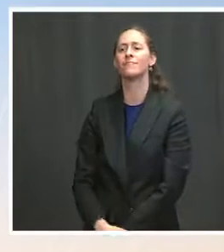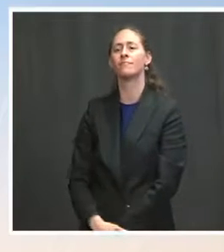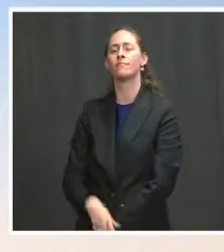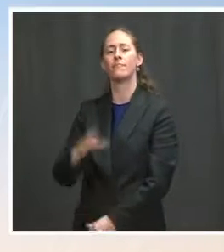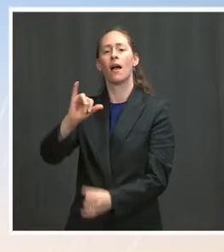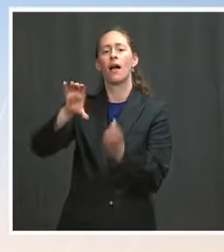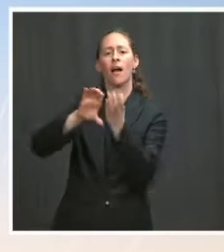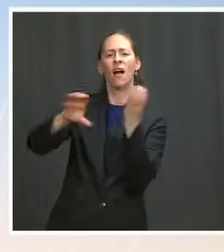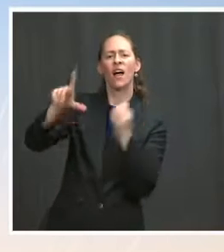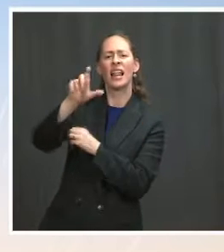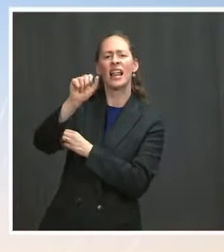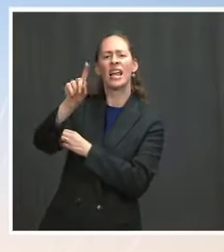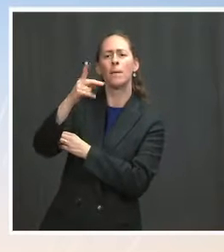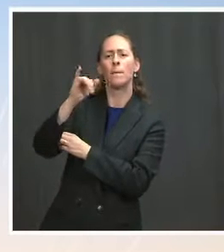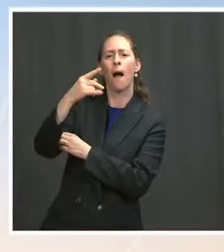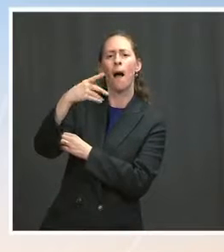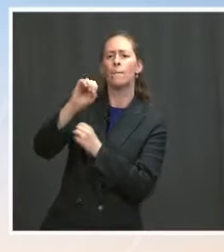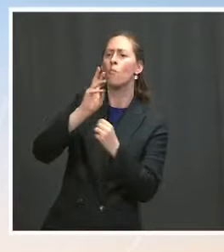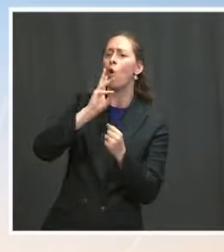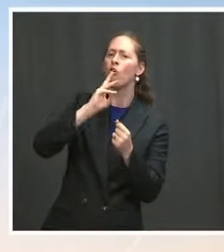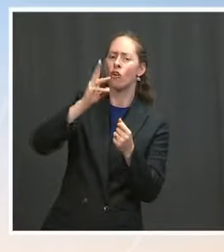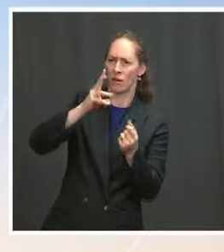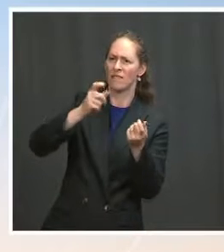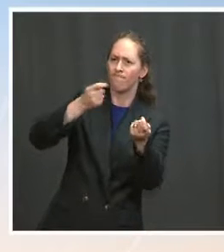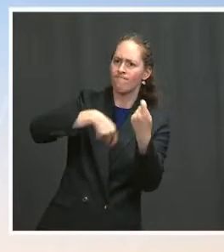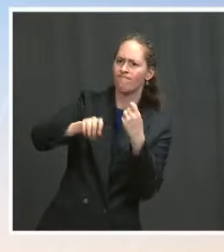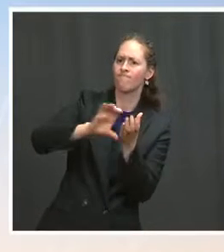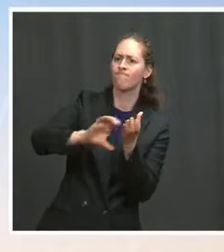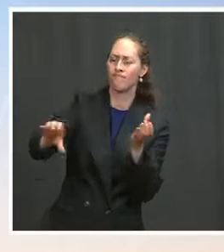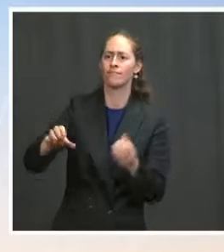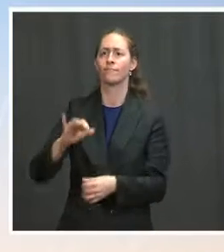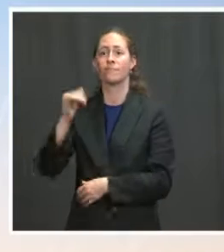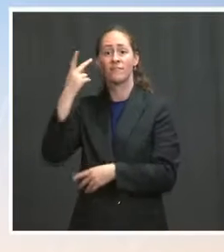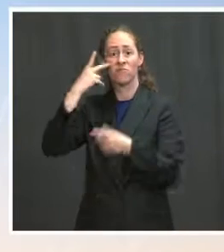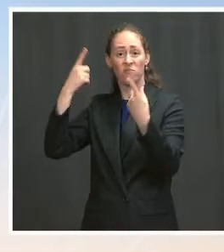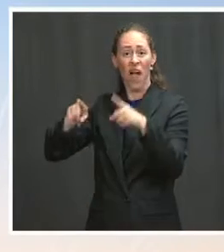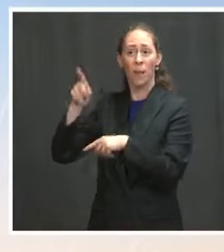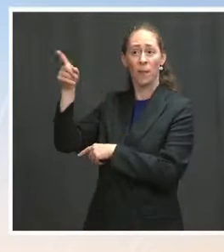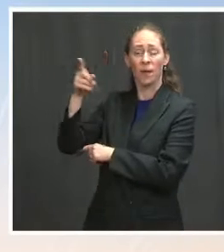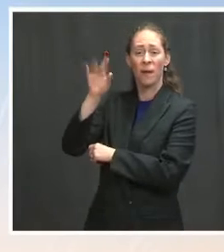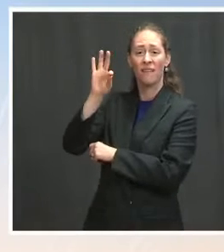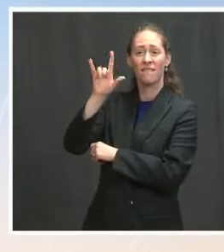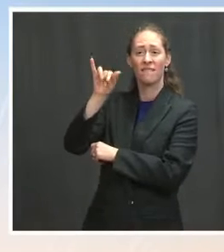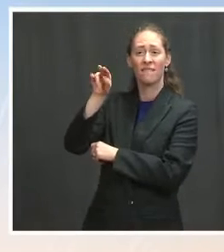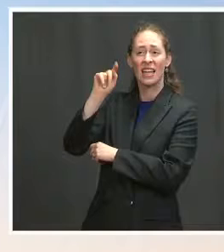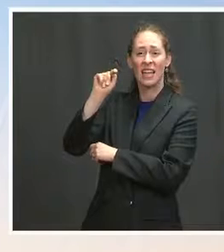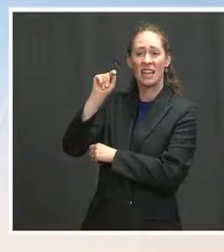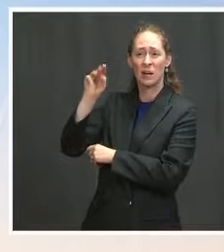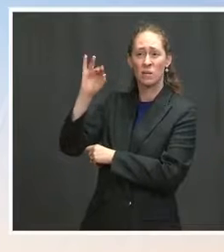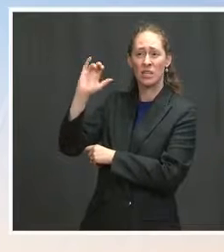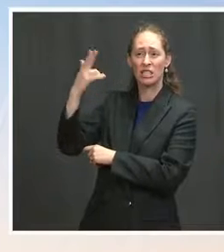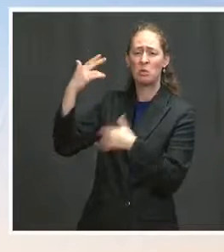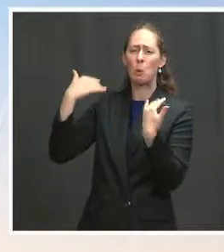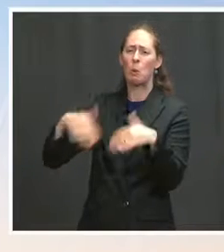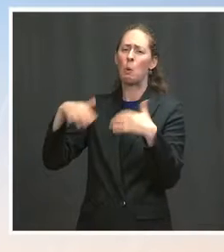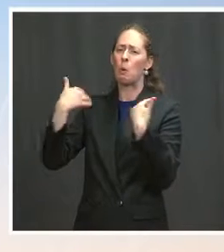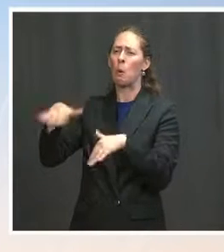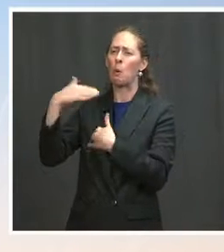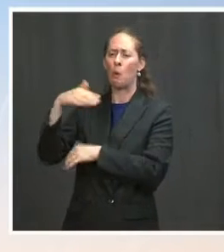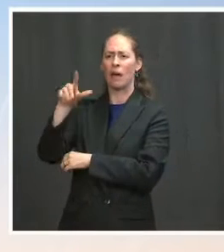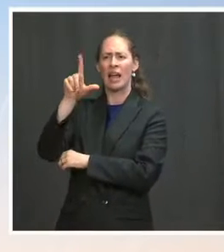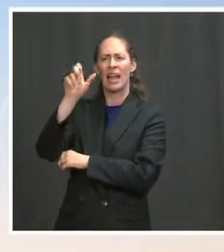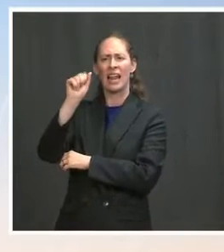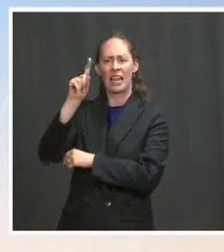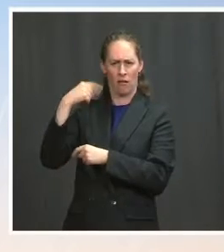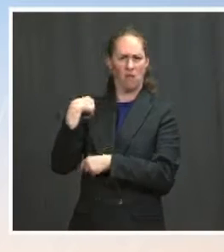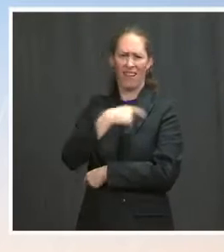be so far away that we don't remember the impact on that community. Part of this package will help prevent that from ever happening again. It